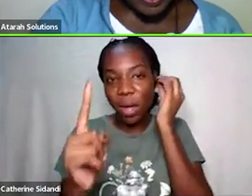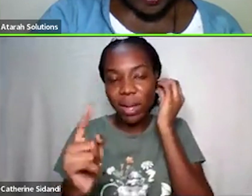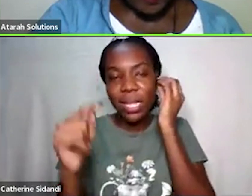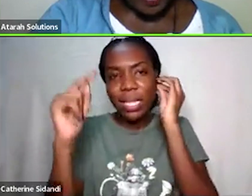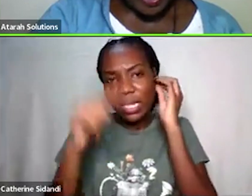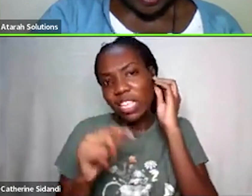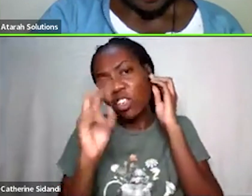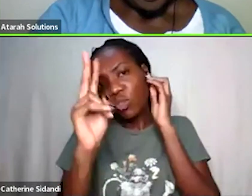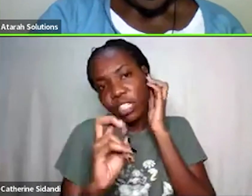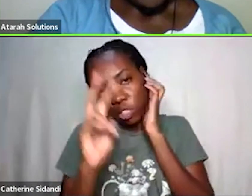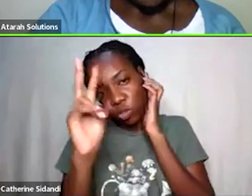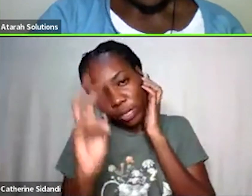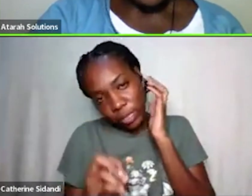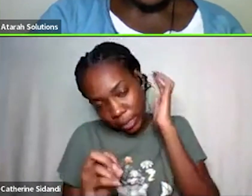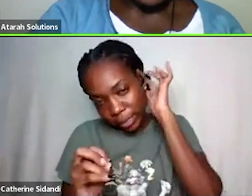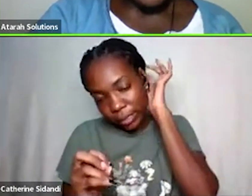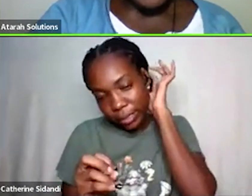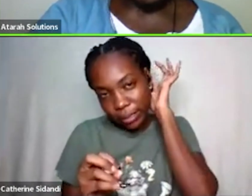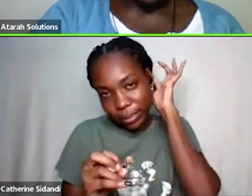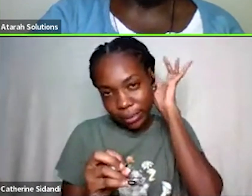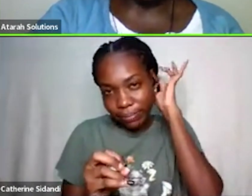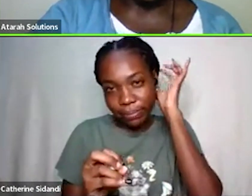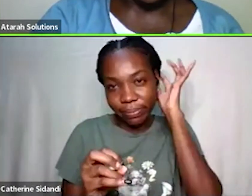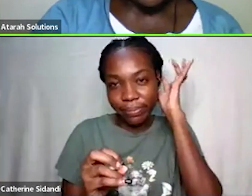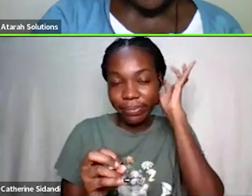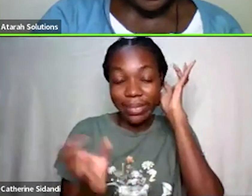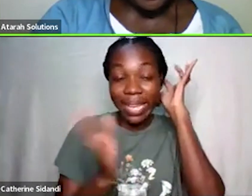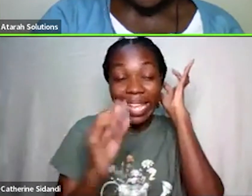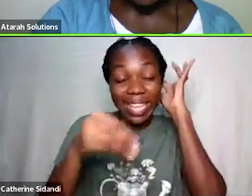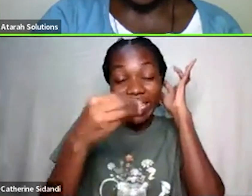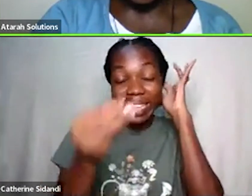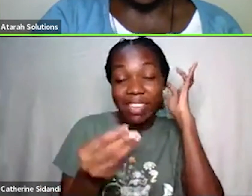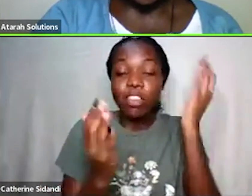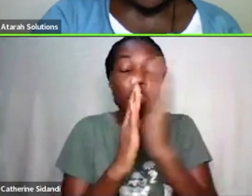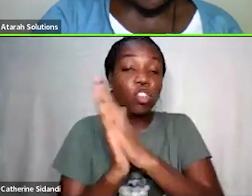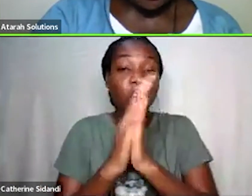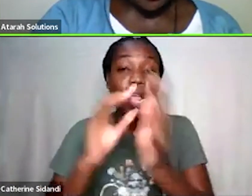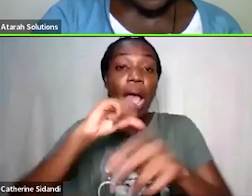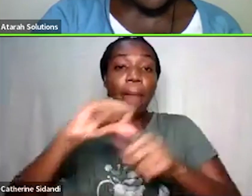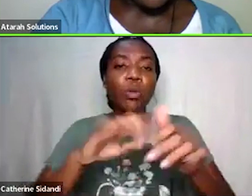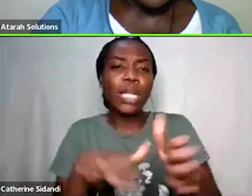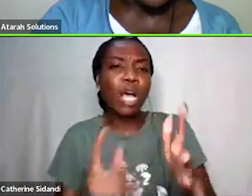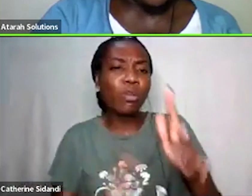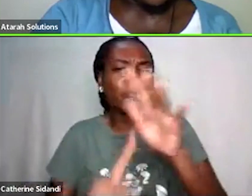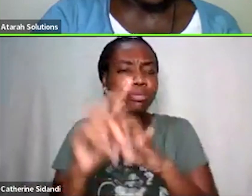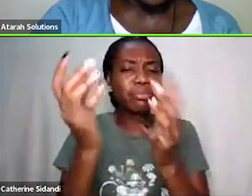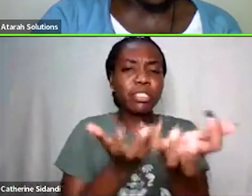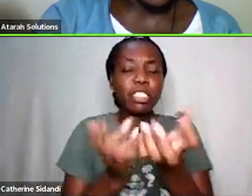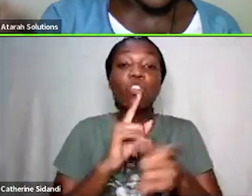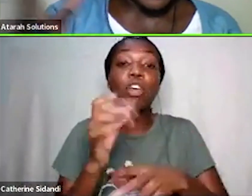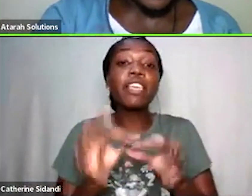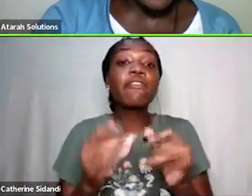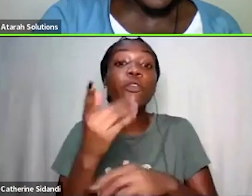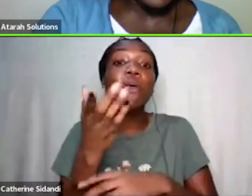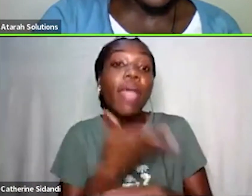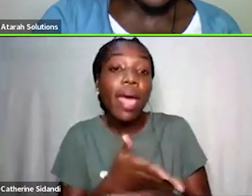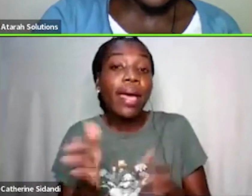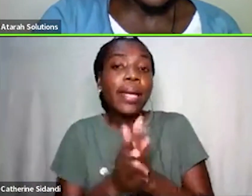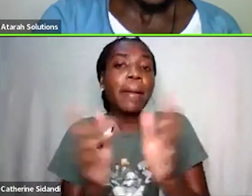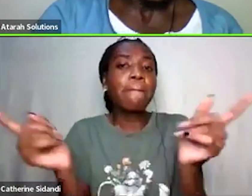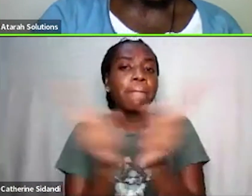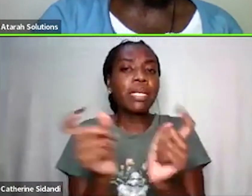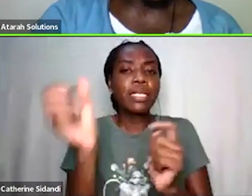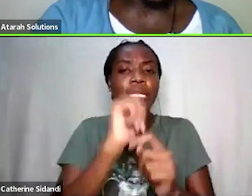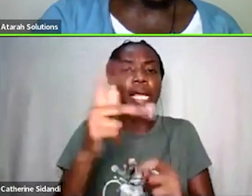2020, season 1. And she gave her story on how she went into business. So if you're on this call and you have just met Sarah Karingi the other